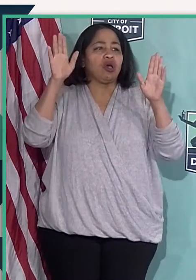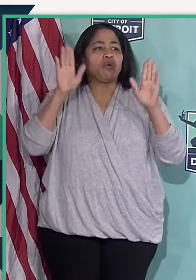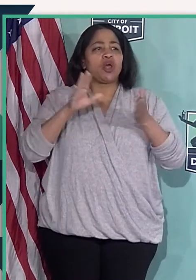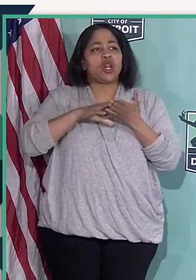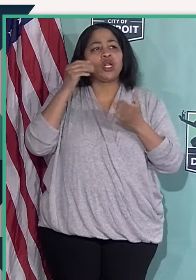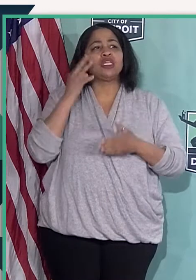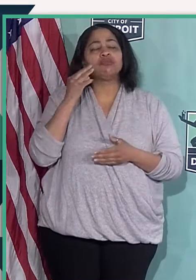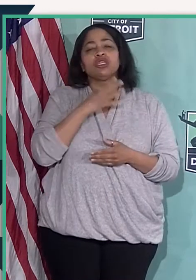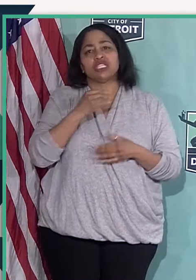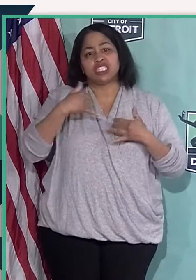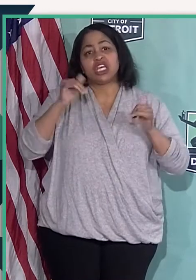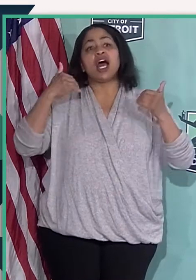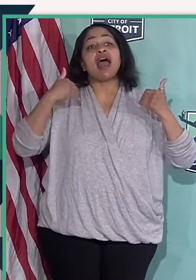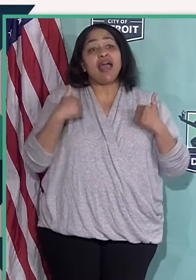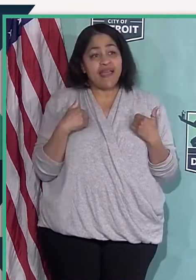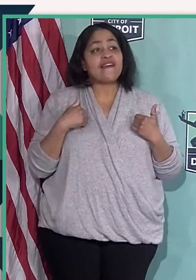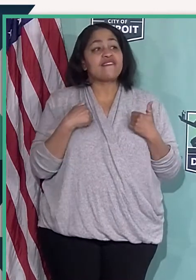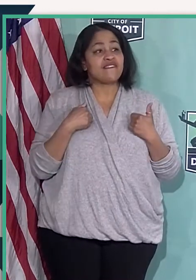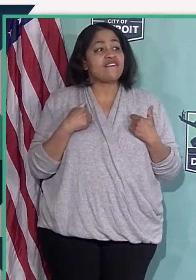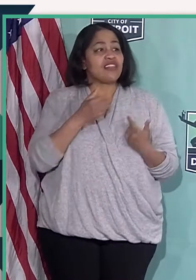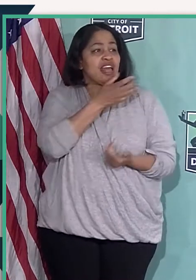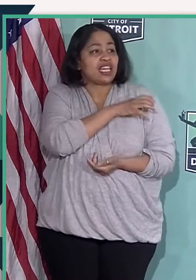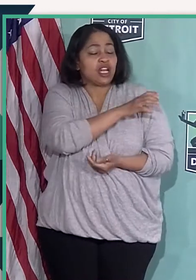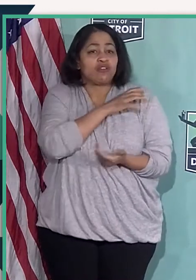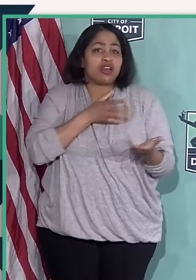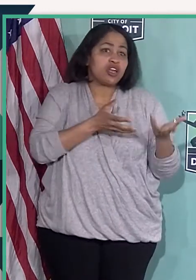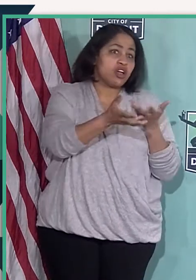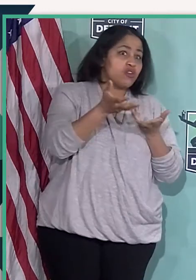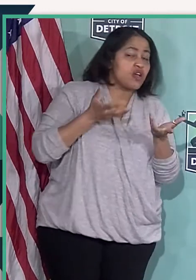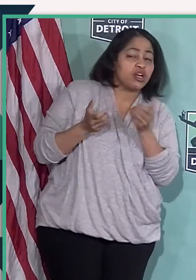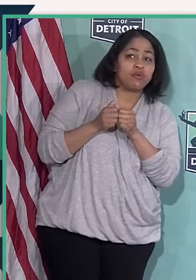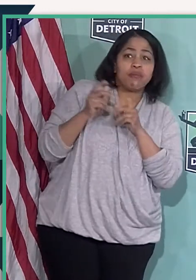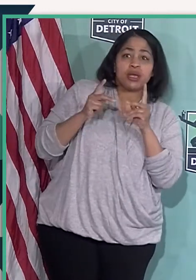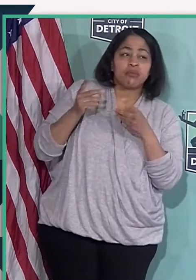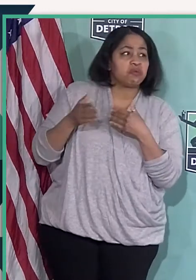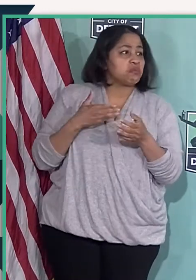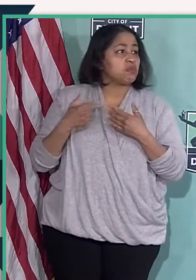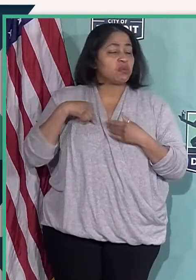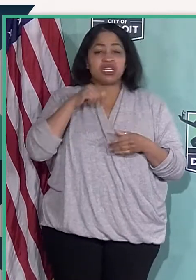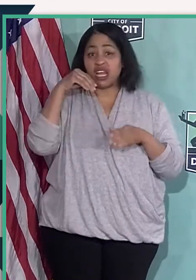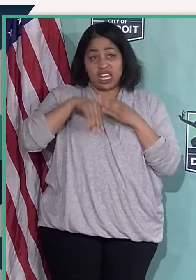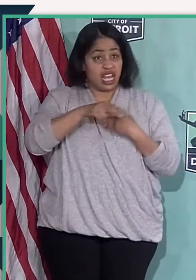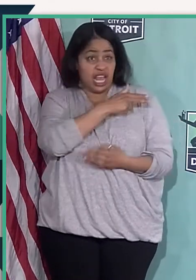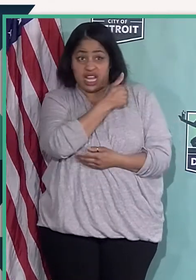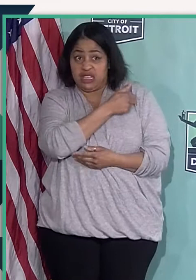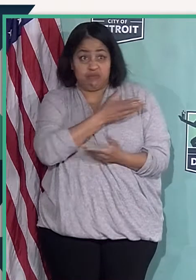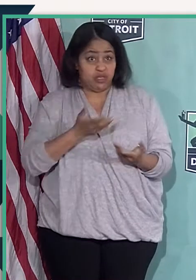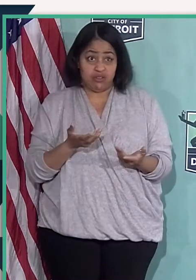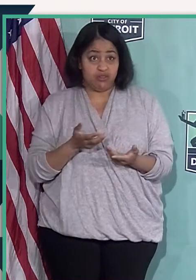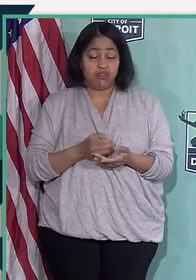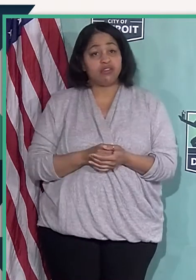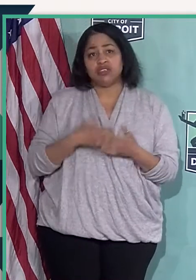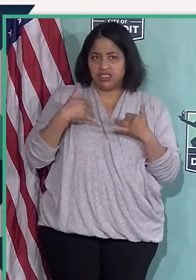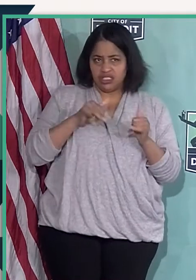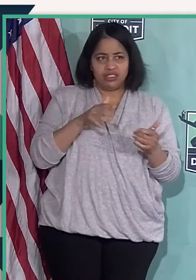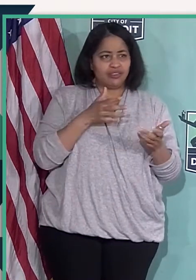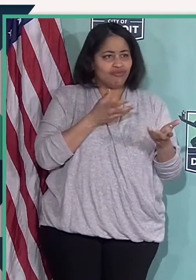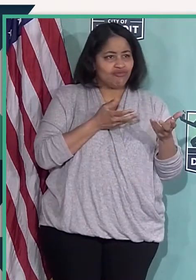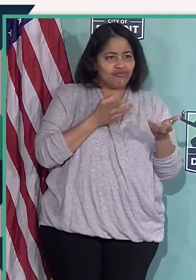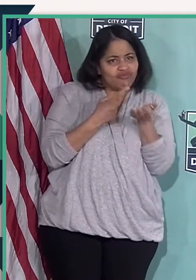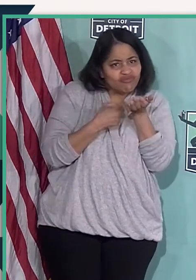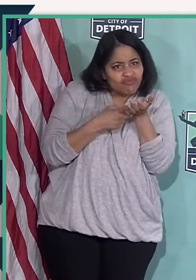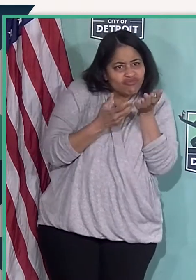and still have that clinical interaction with people, even though we're not in the hospital. Still get to talk